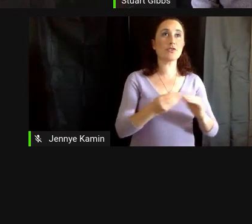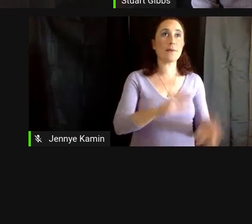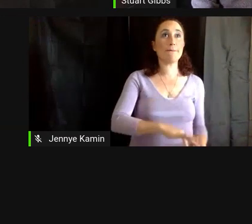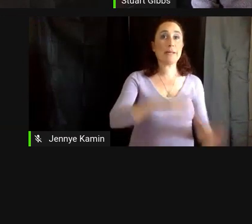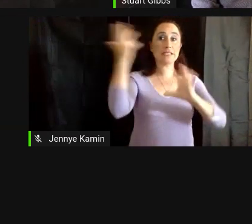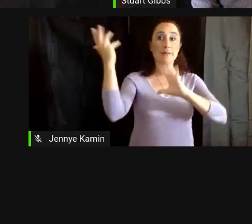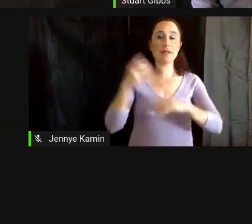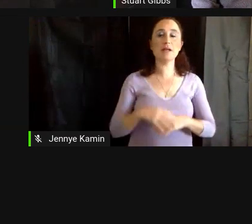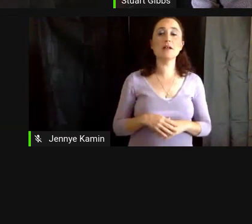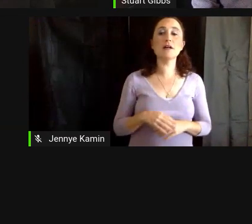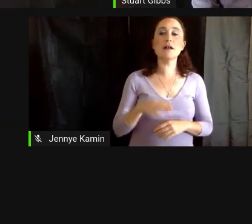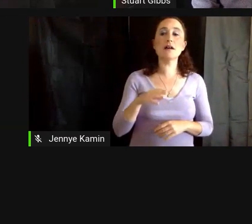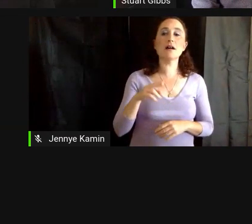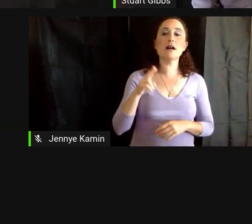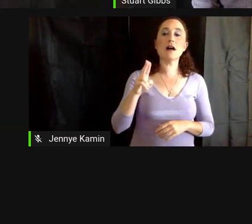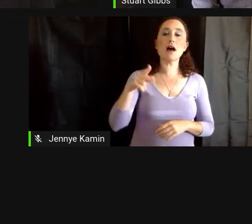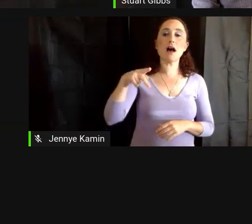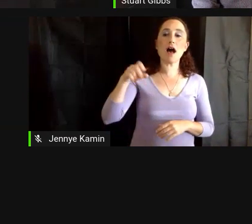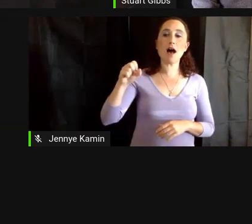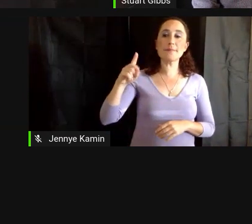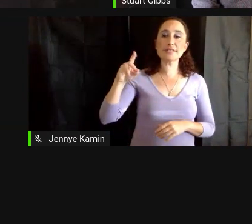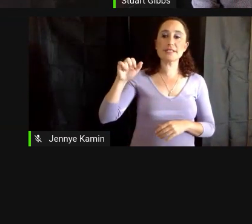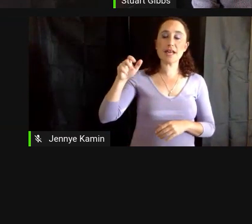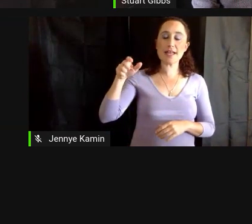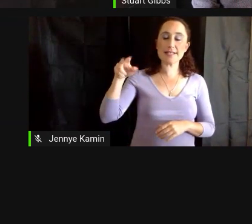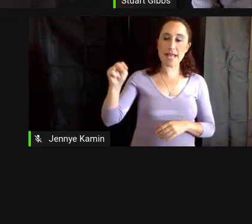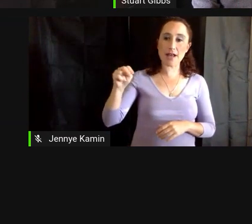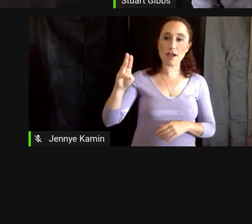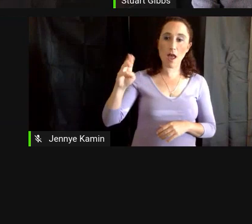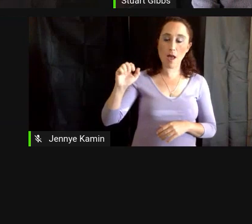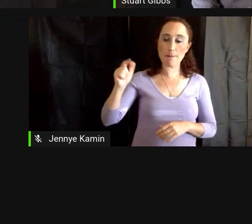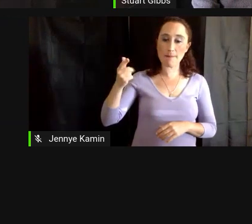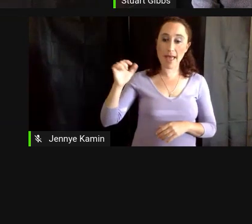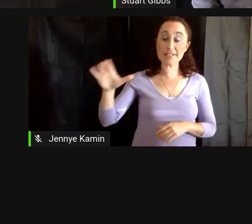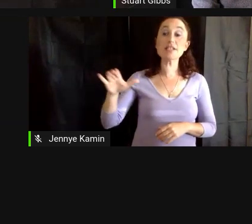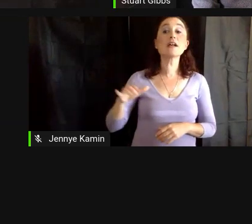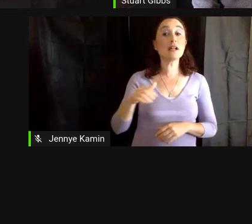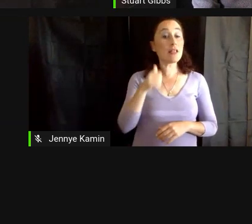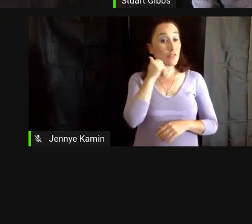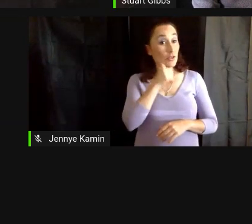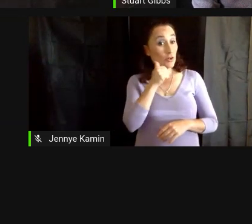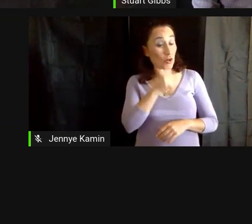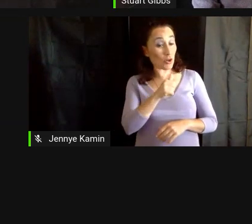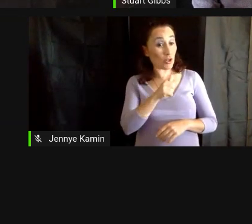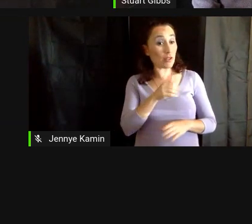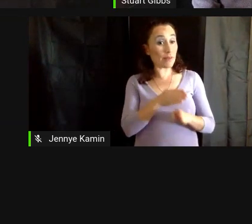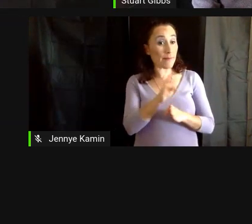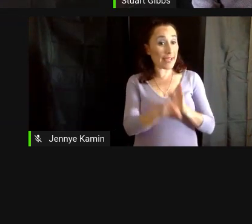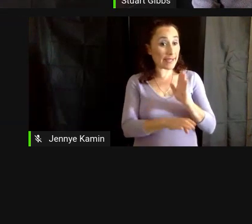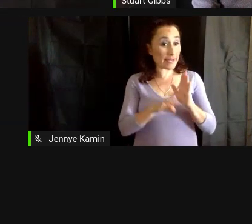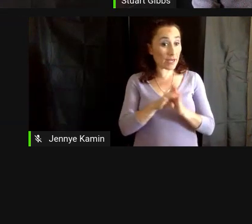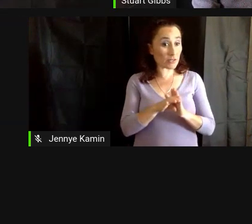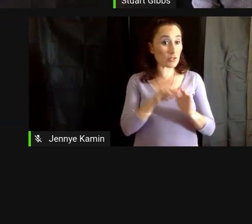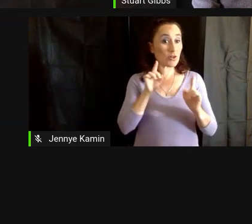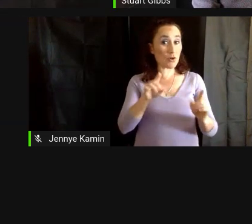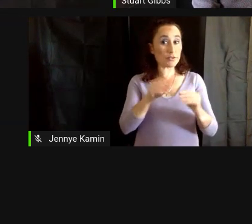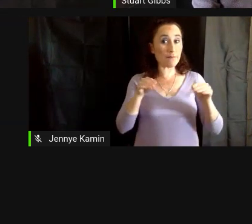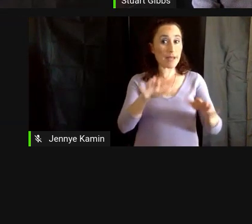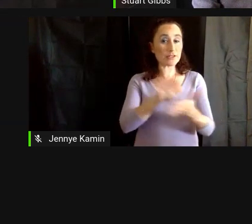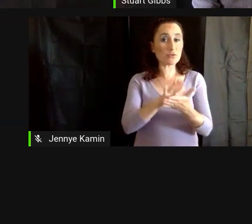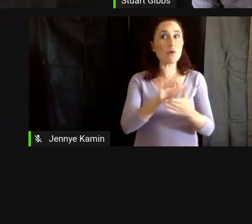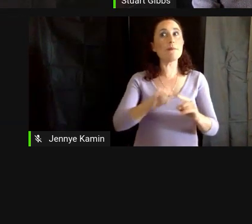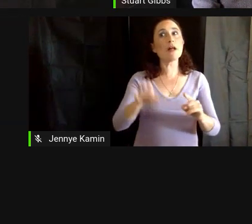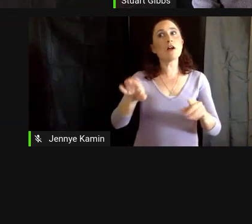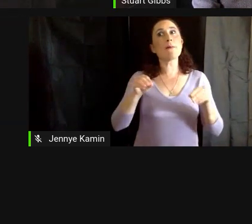Magic, the characters go to magic school. Nori goes to magic school, but then she discovers that her magic is really wonky and messed up.